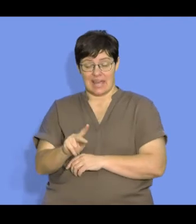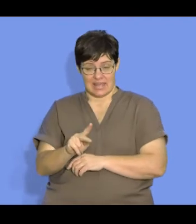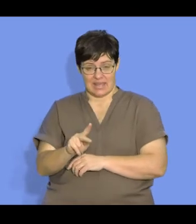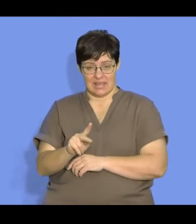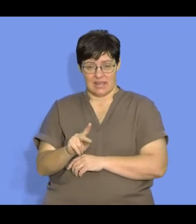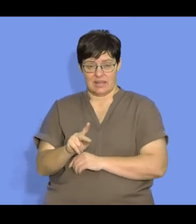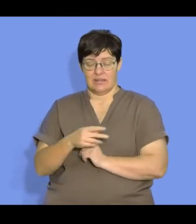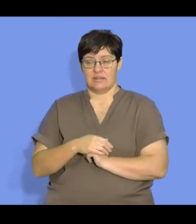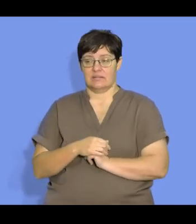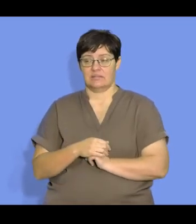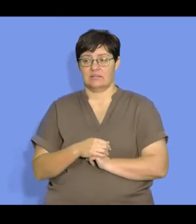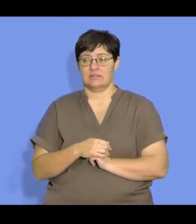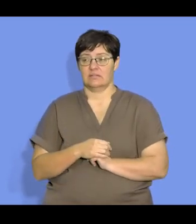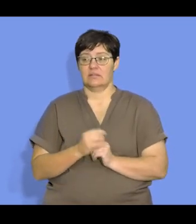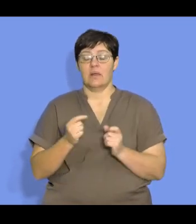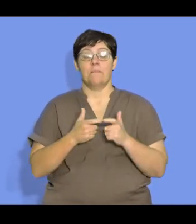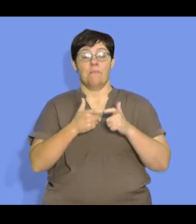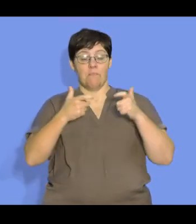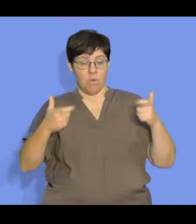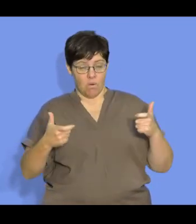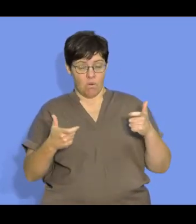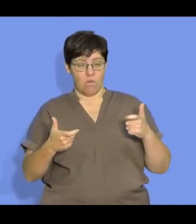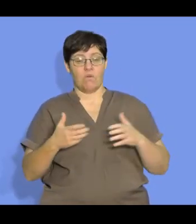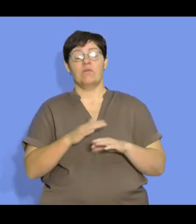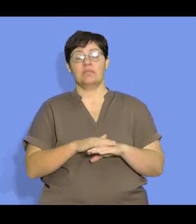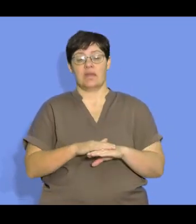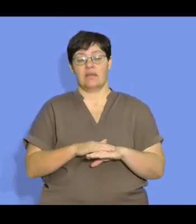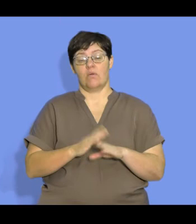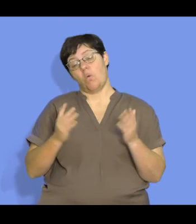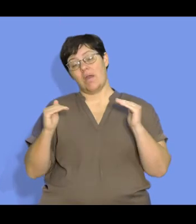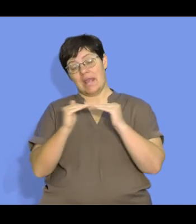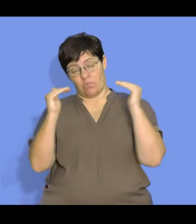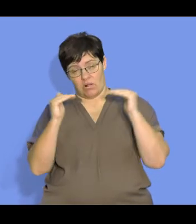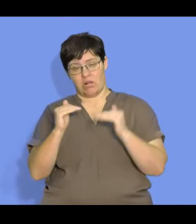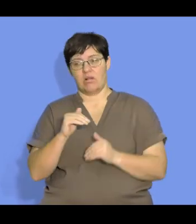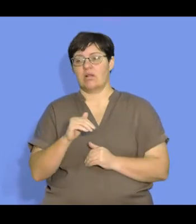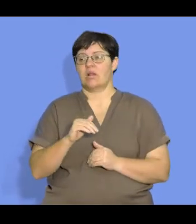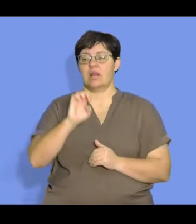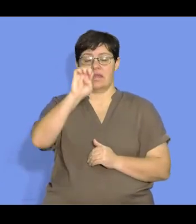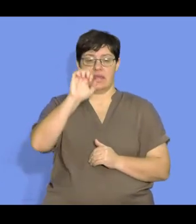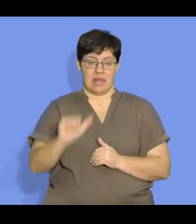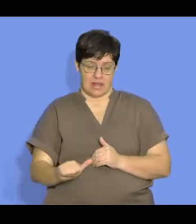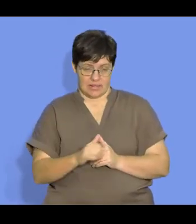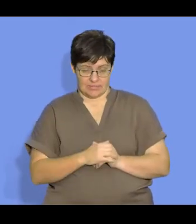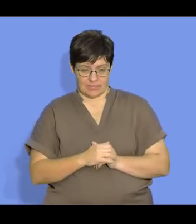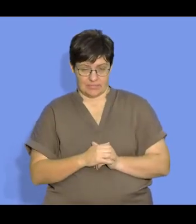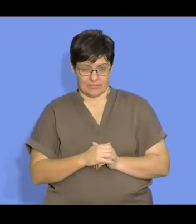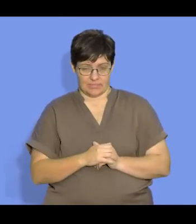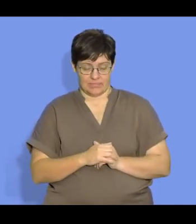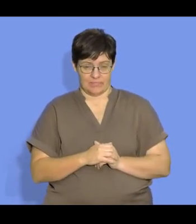is actually bigger than or equal to my activation energy.